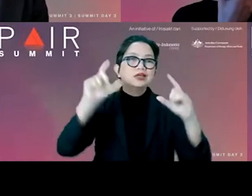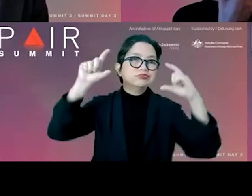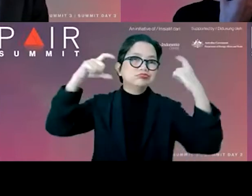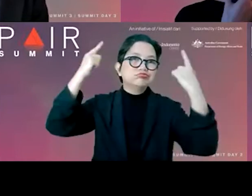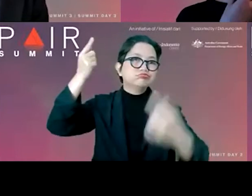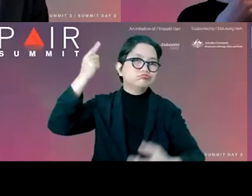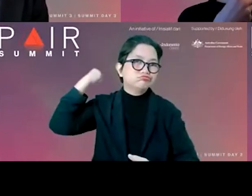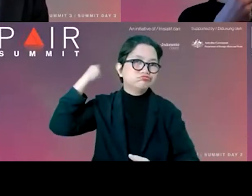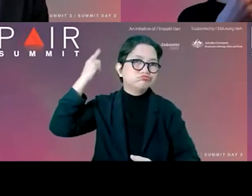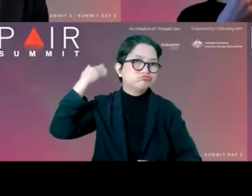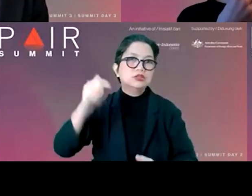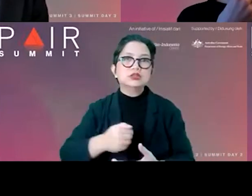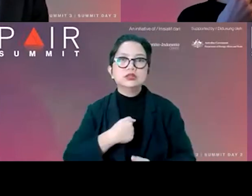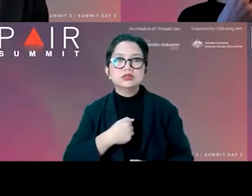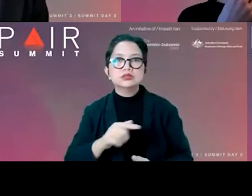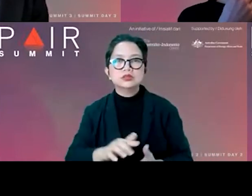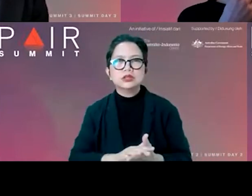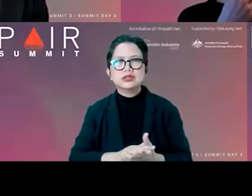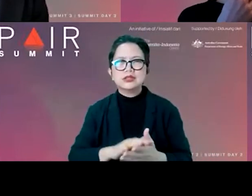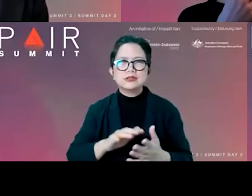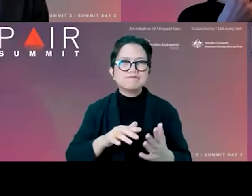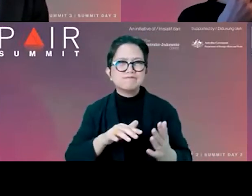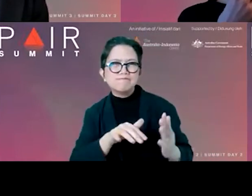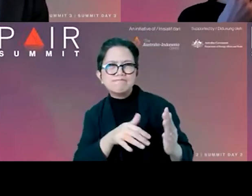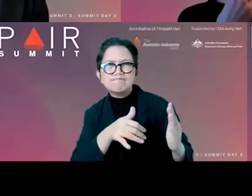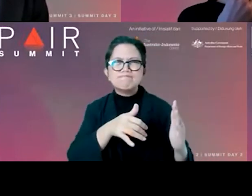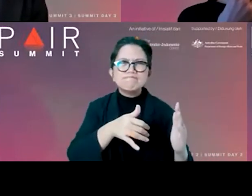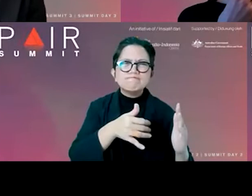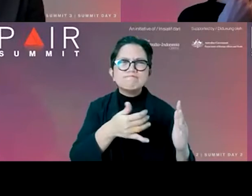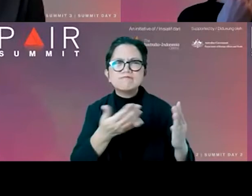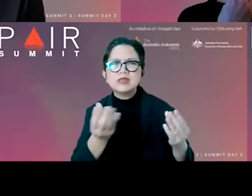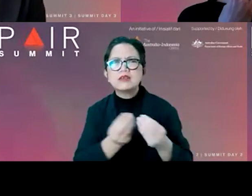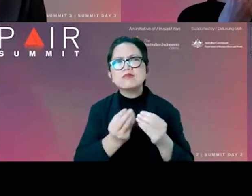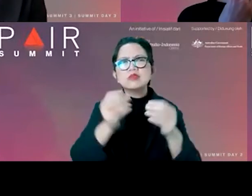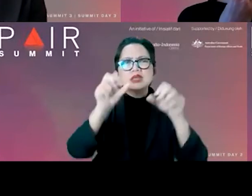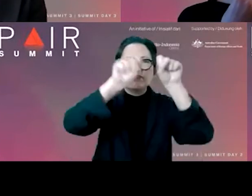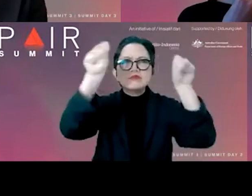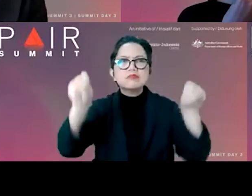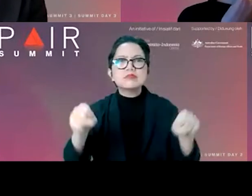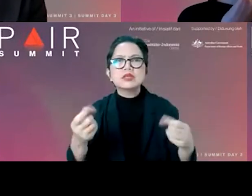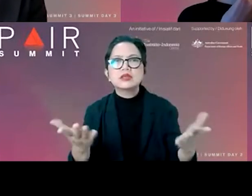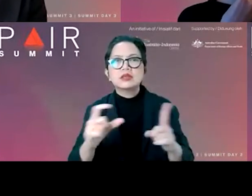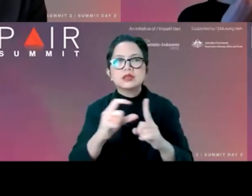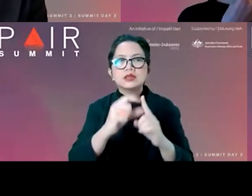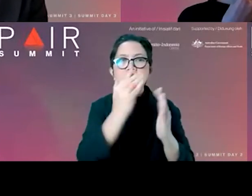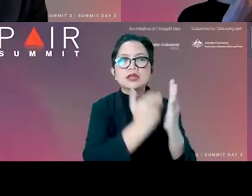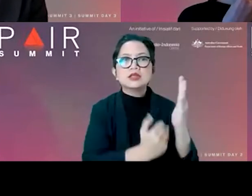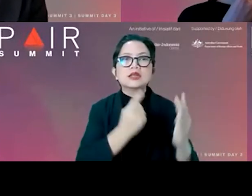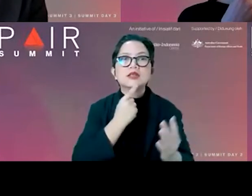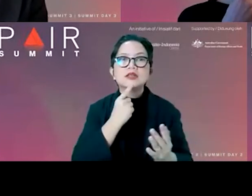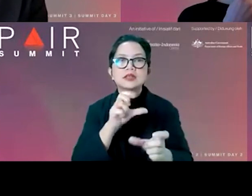about parameter of the model. And data on COVID is now more readily